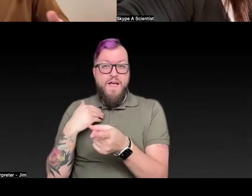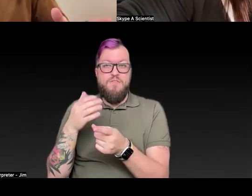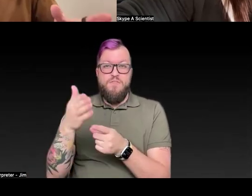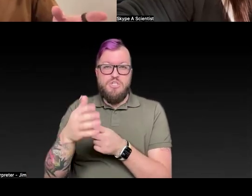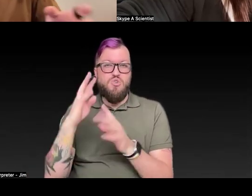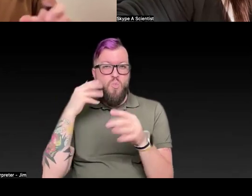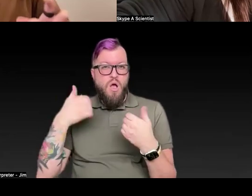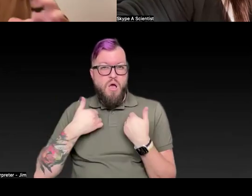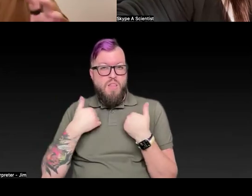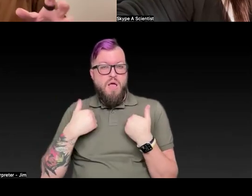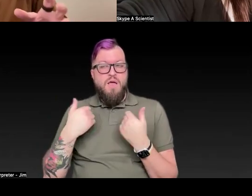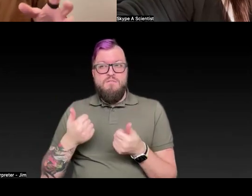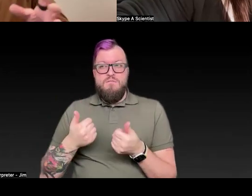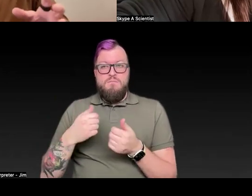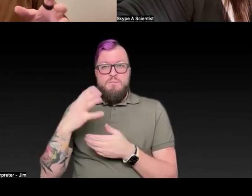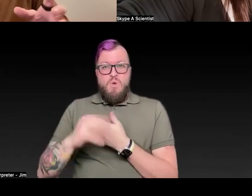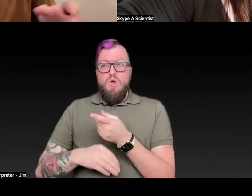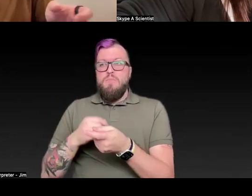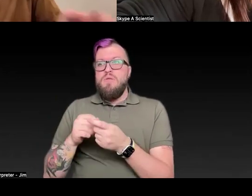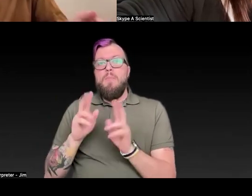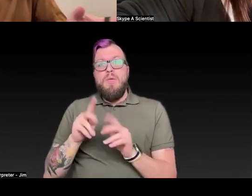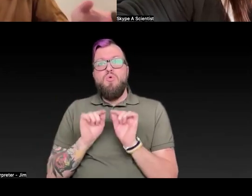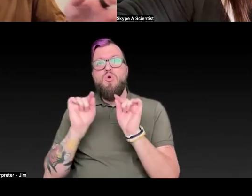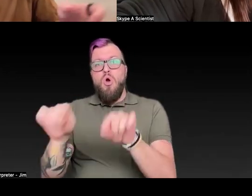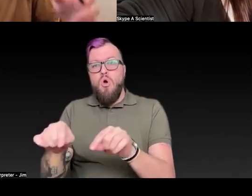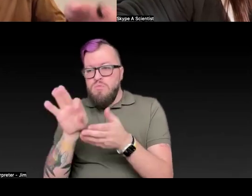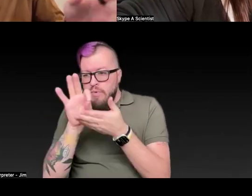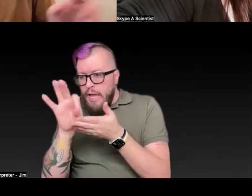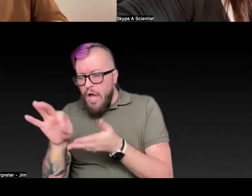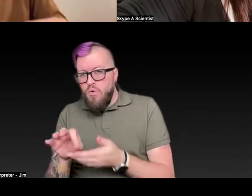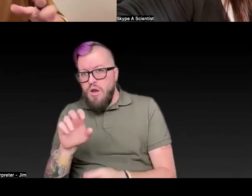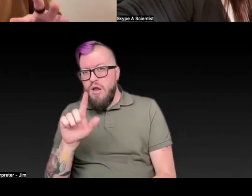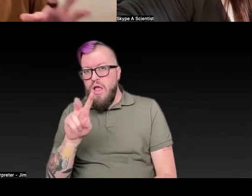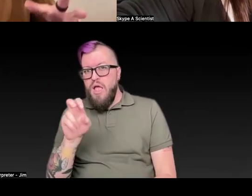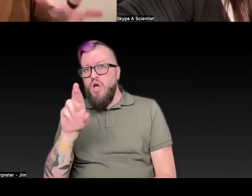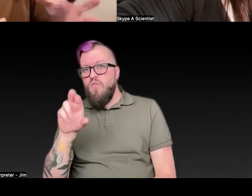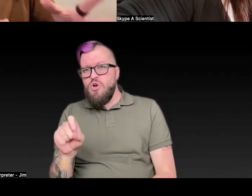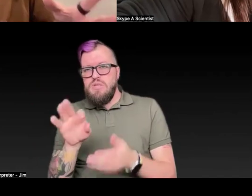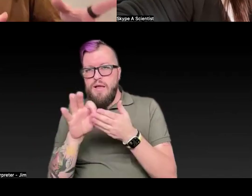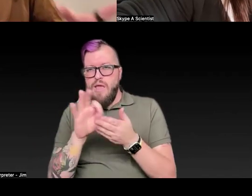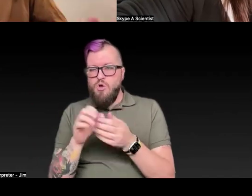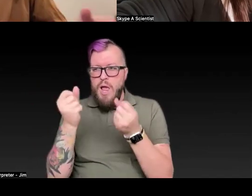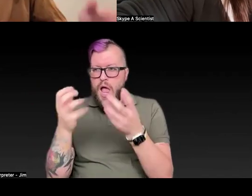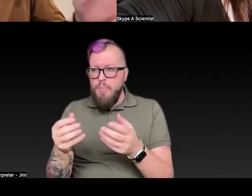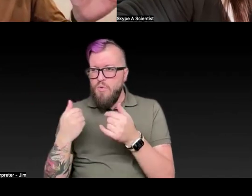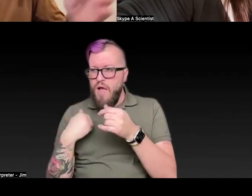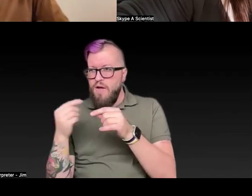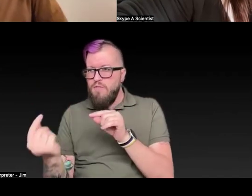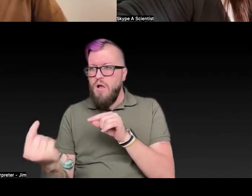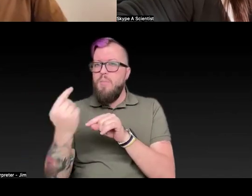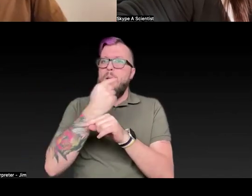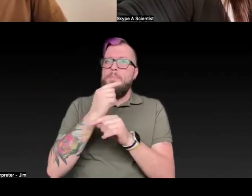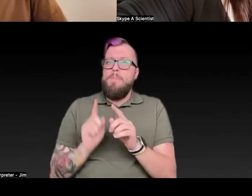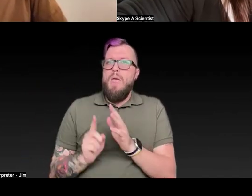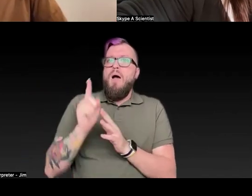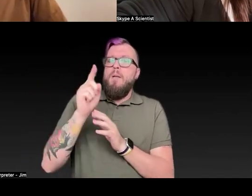go out and sort of count the elvers. They have traps, so they go out and trap the elvers and count them and try to get a sense for how many elvers are coming upstream.